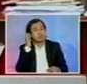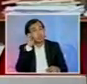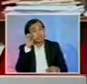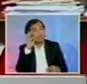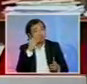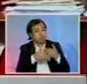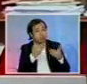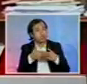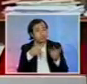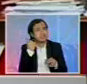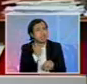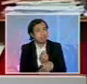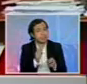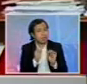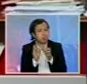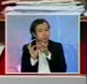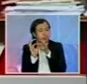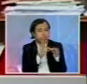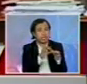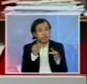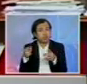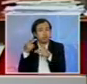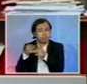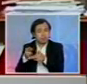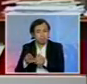the connection of